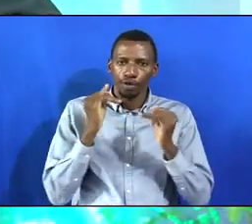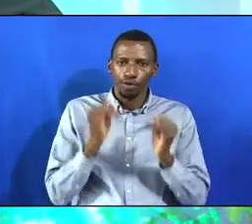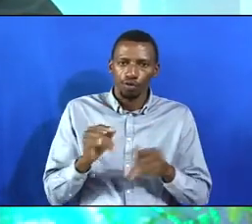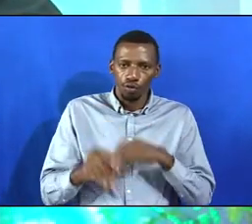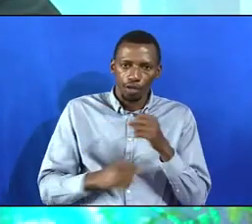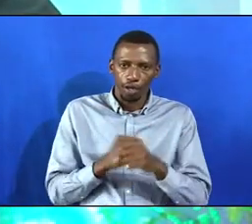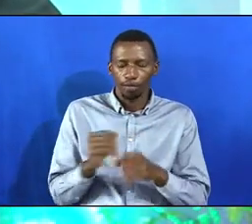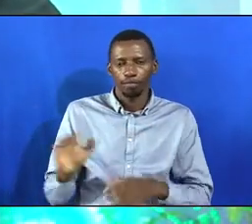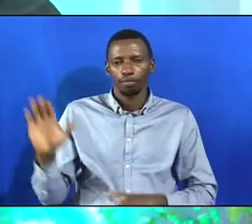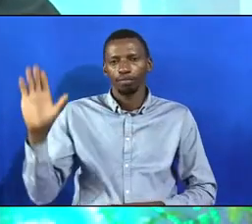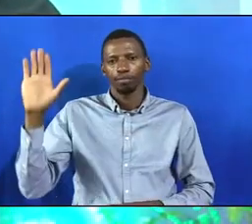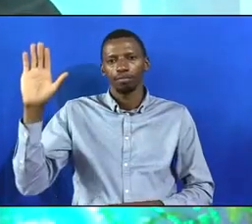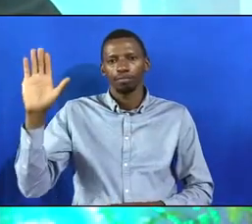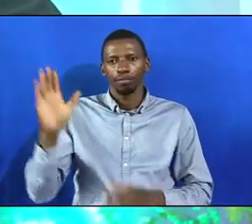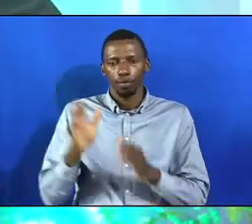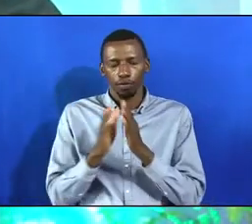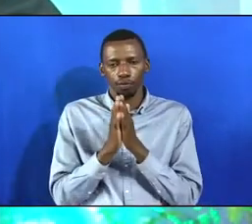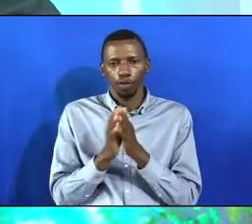pray.